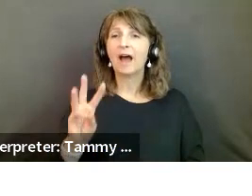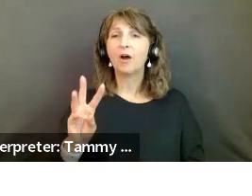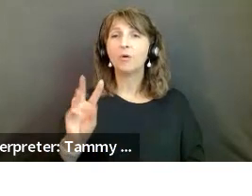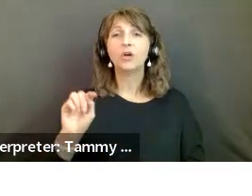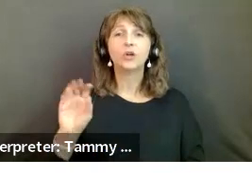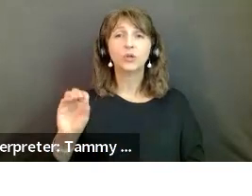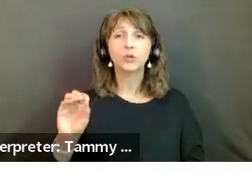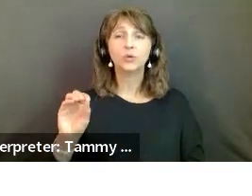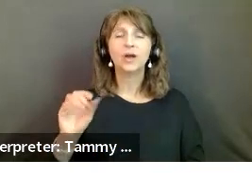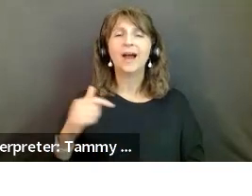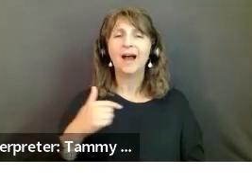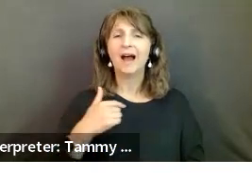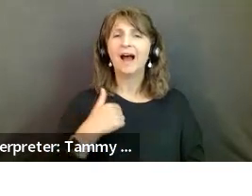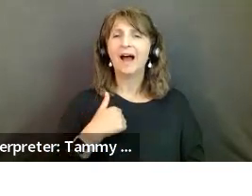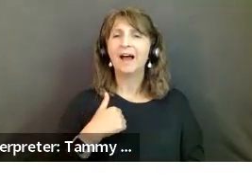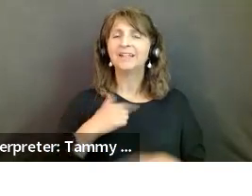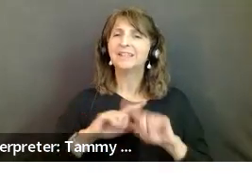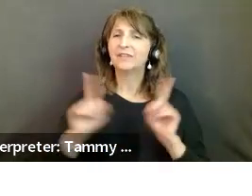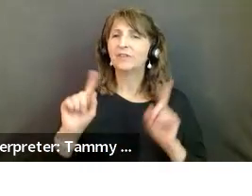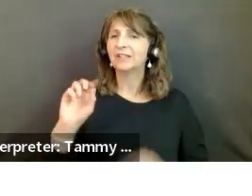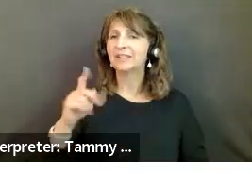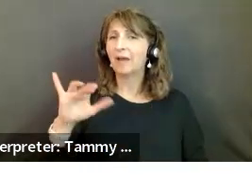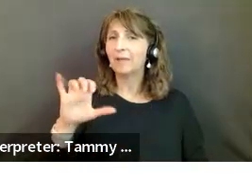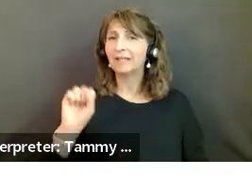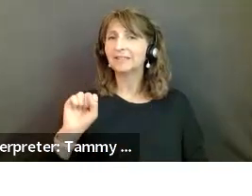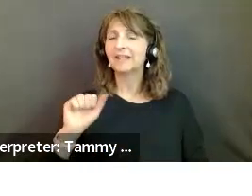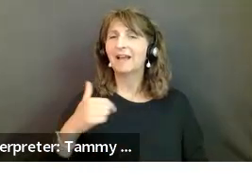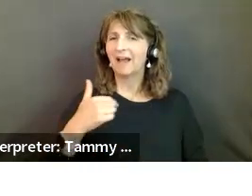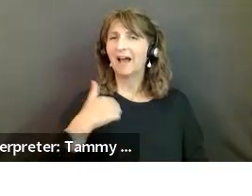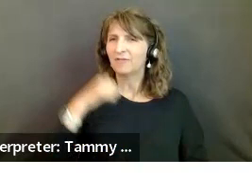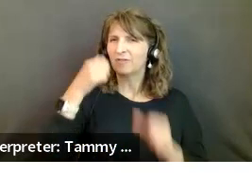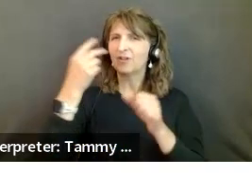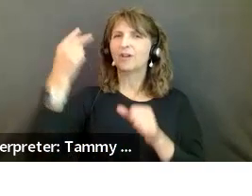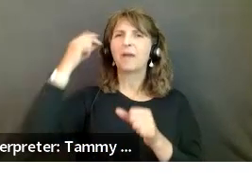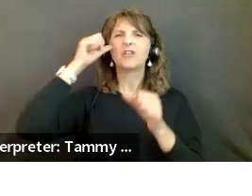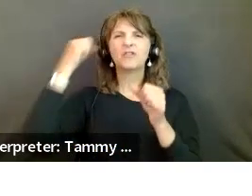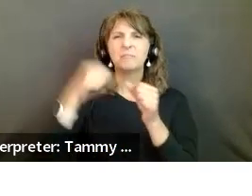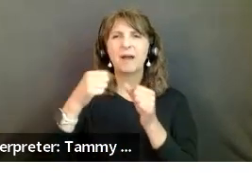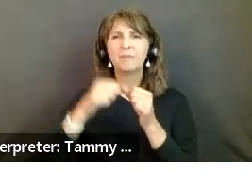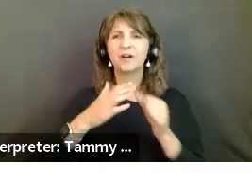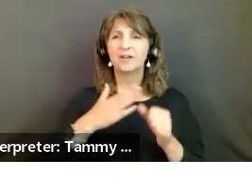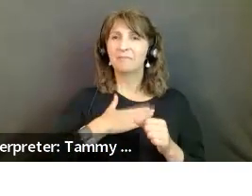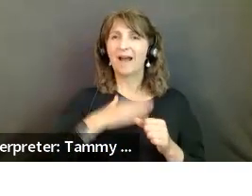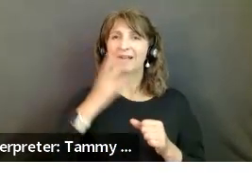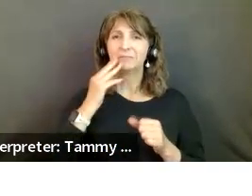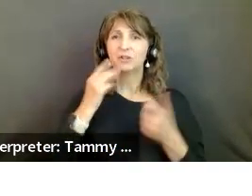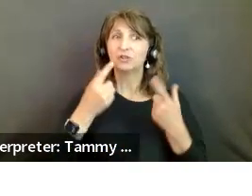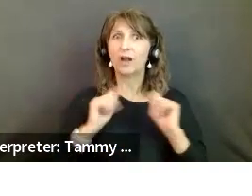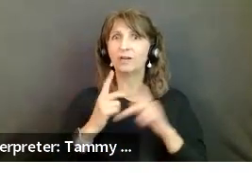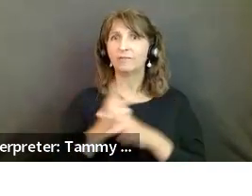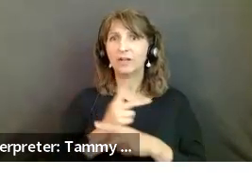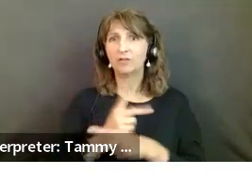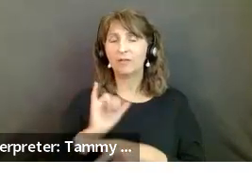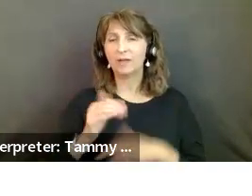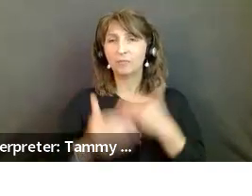different topics, and I've been able to draw on my experience of going through all of those processes with my